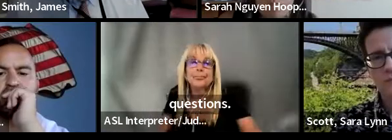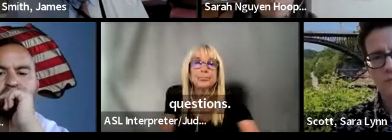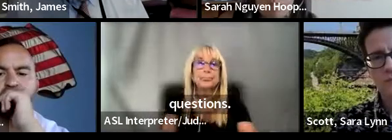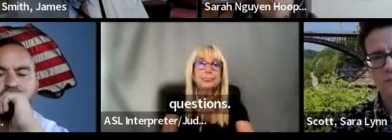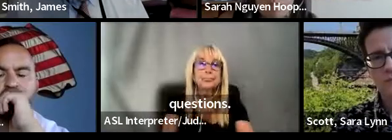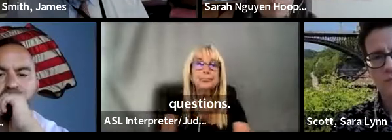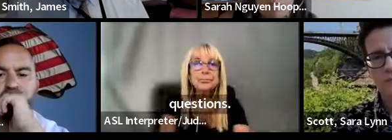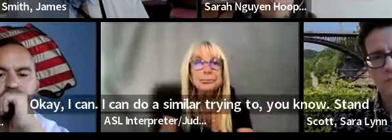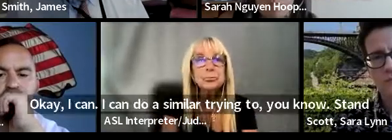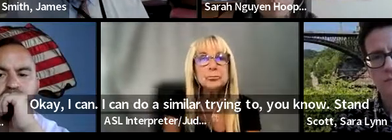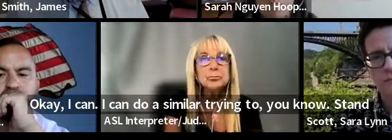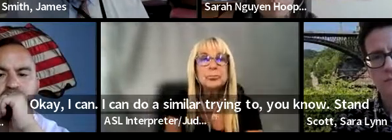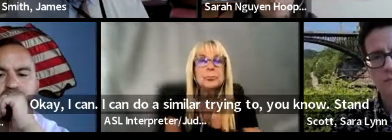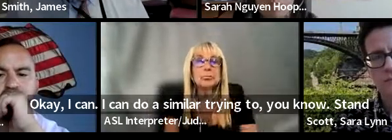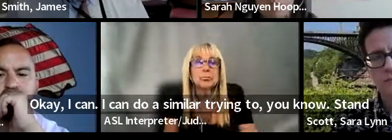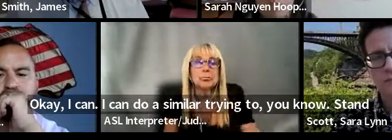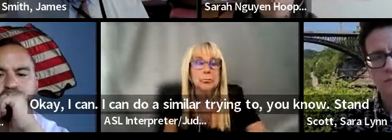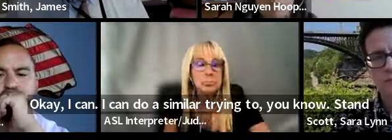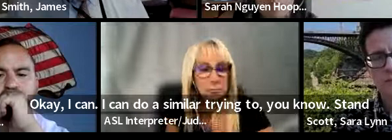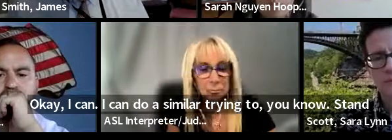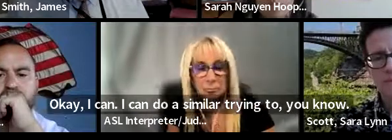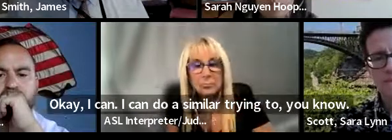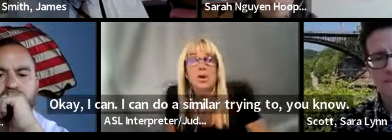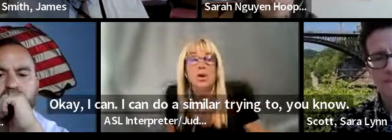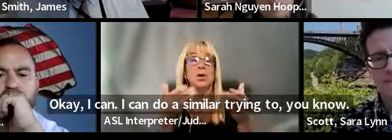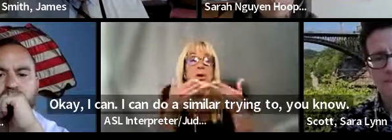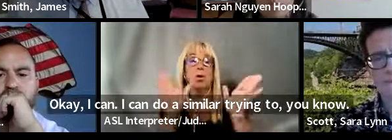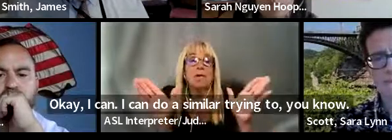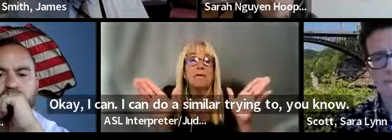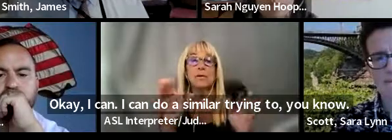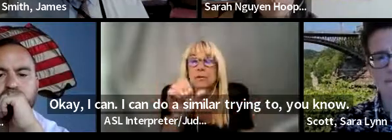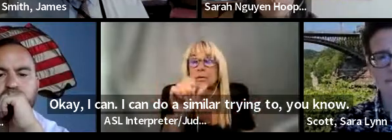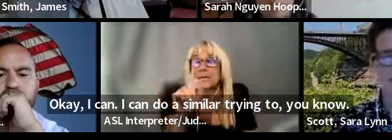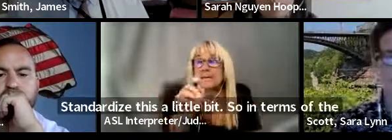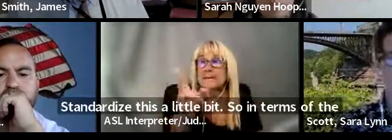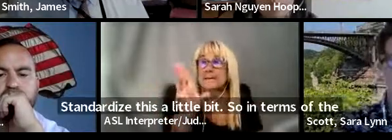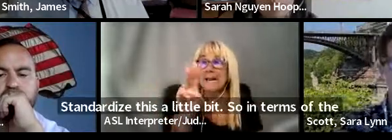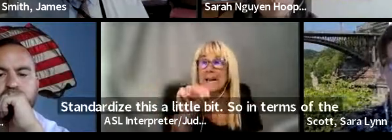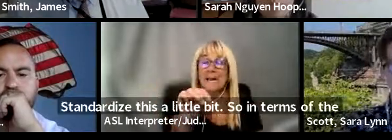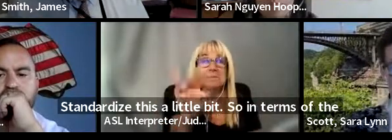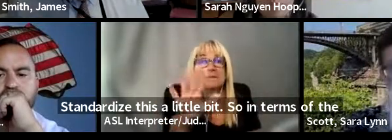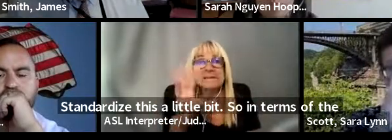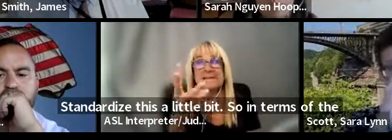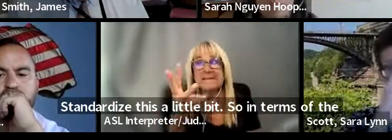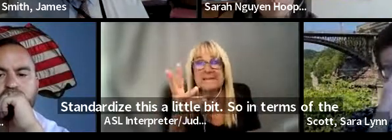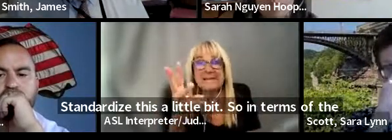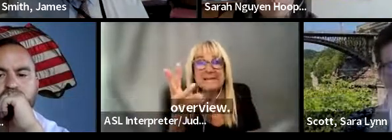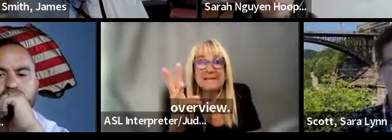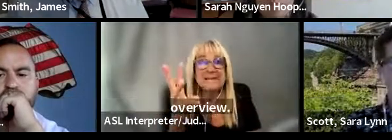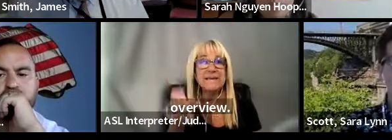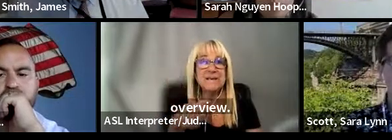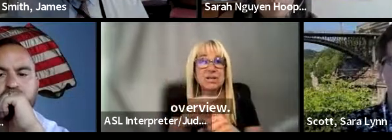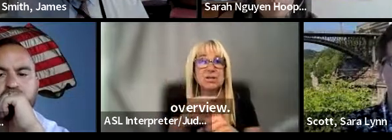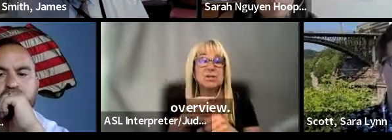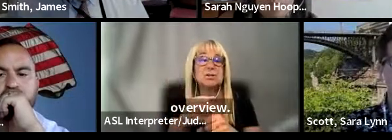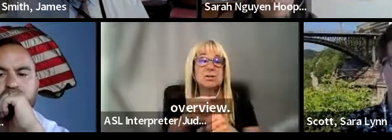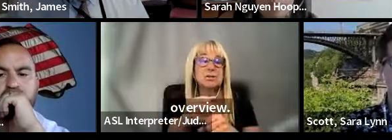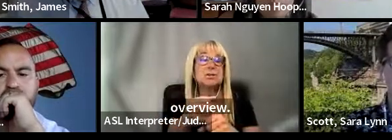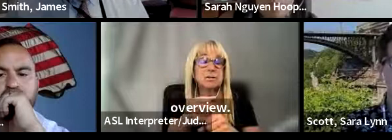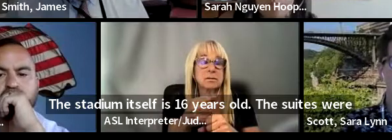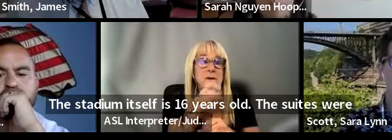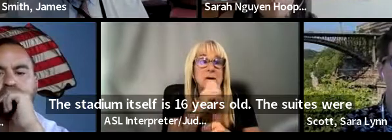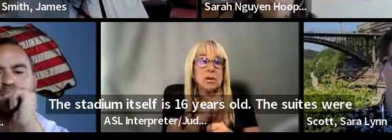standardize this a little bit. So in terms of the overview, the stadium itself is 16 years old. The suites were added in 2008 after being constructed